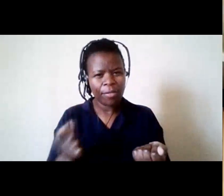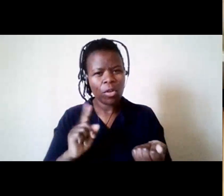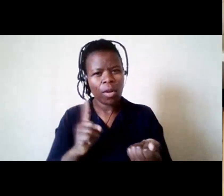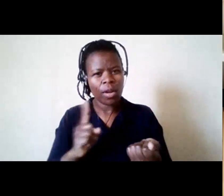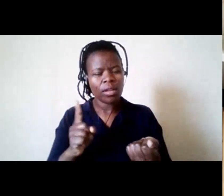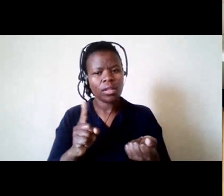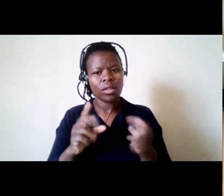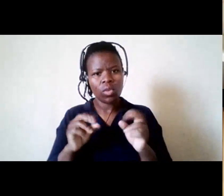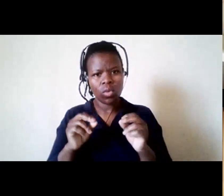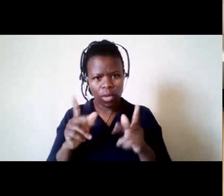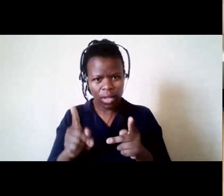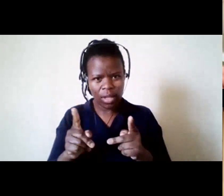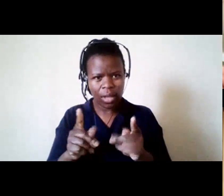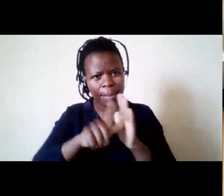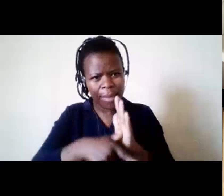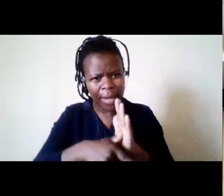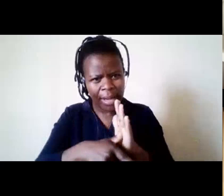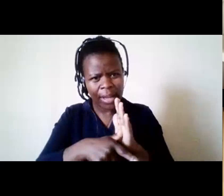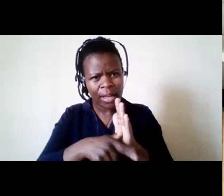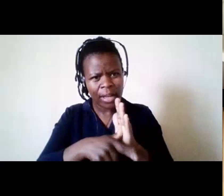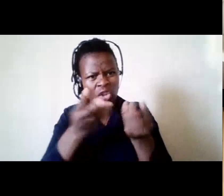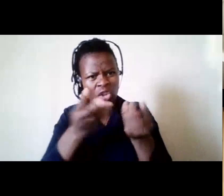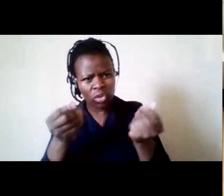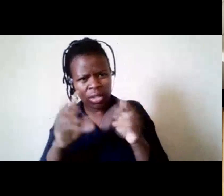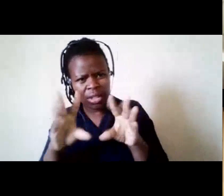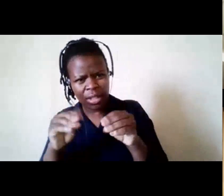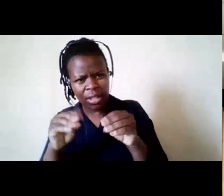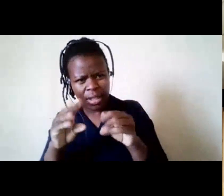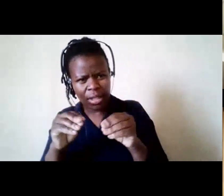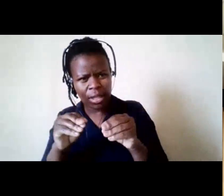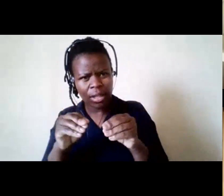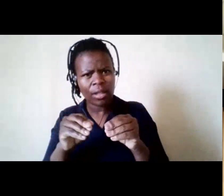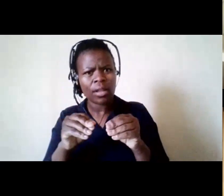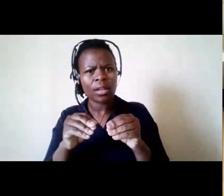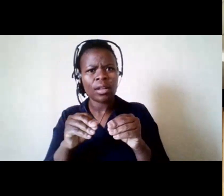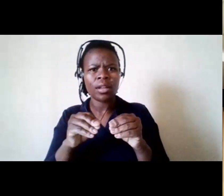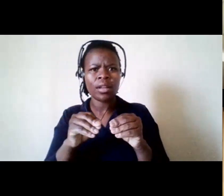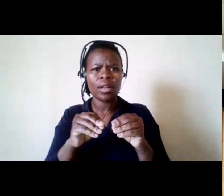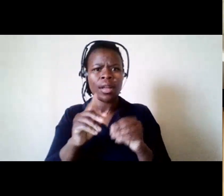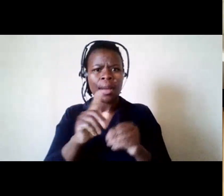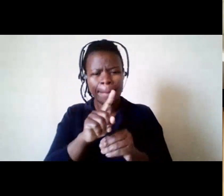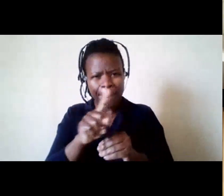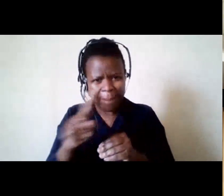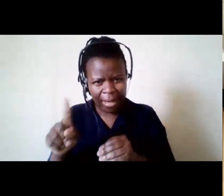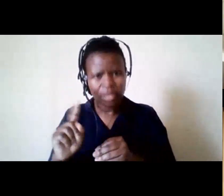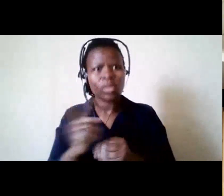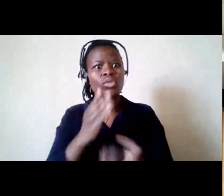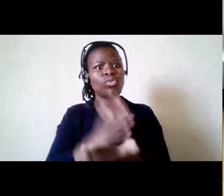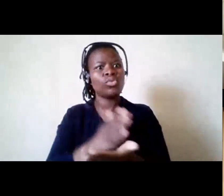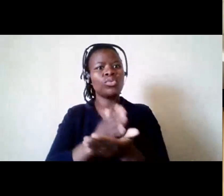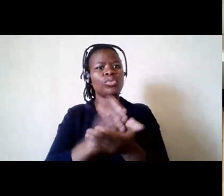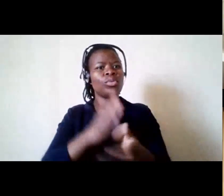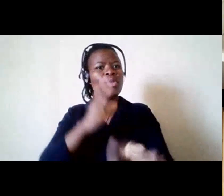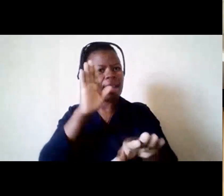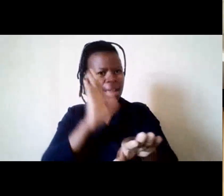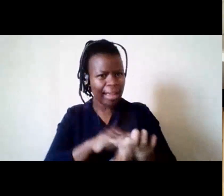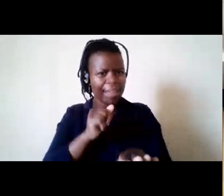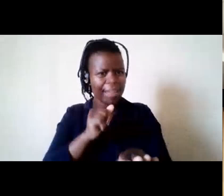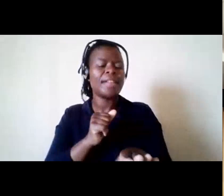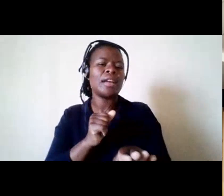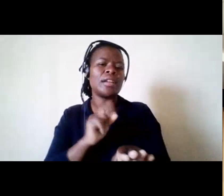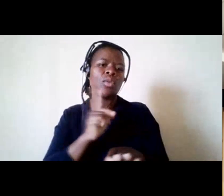mandate, but the solution is there. Why are you not supporting it? Why are you not supporting it? And that affects the level of support